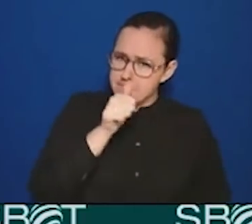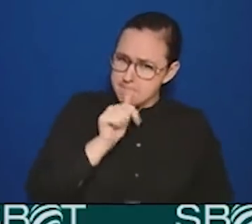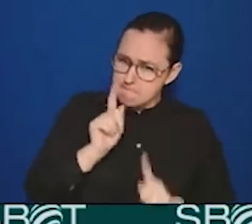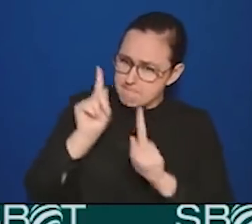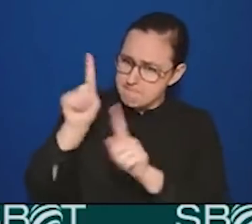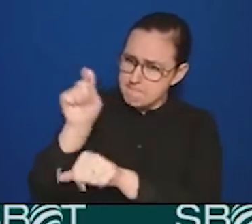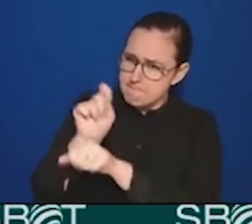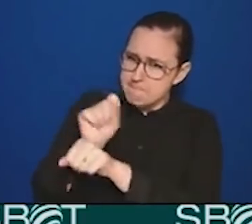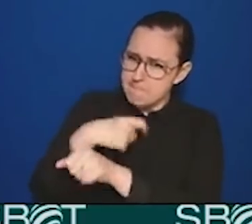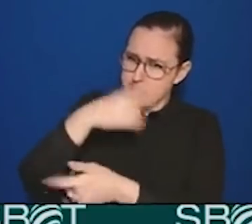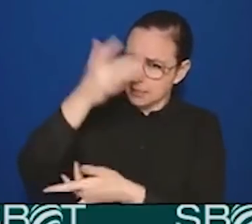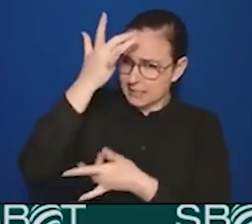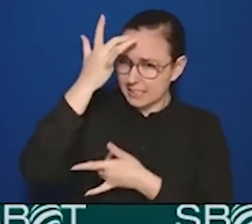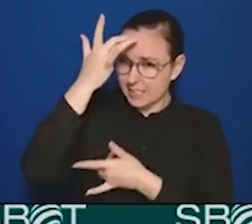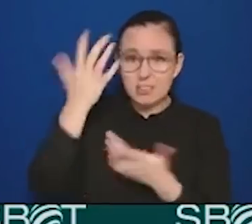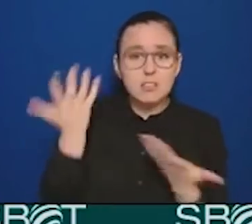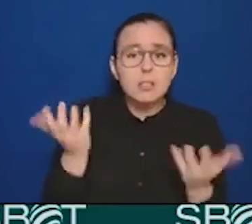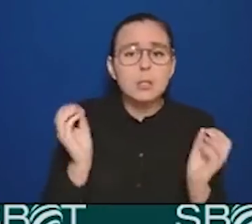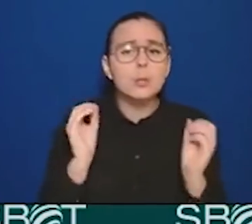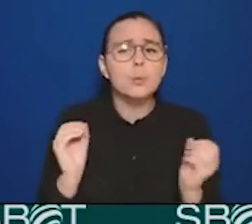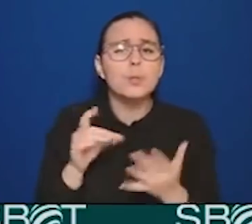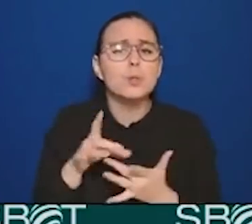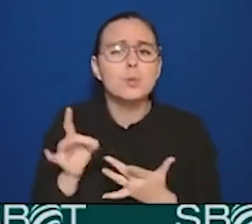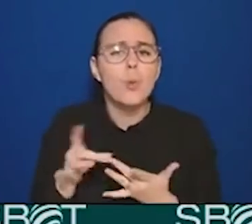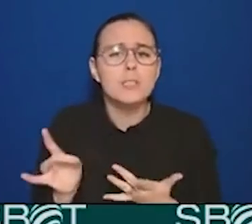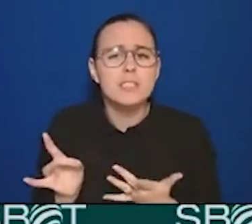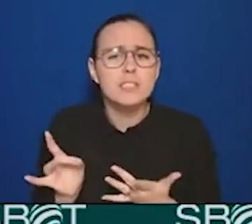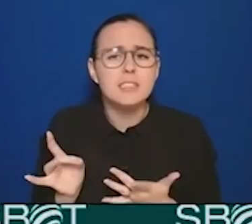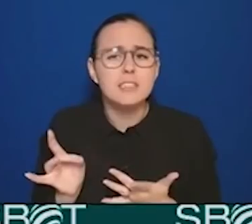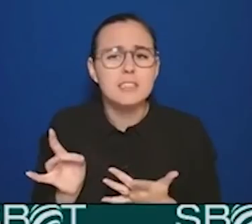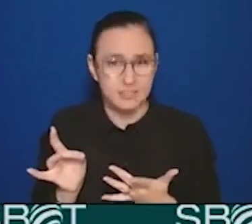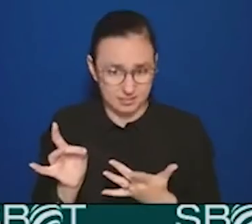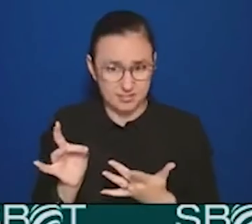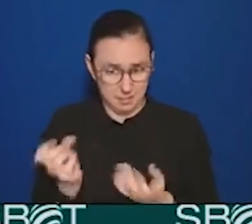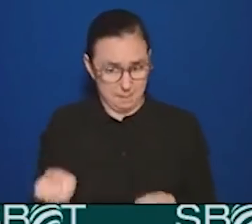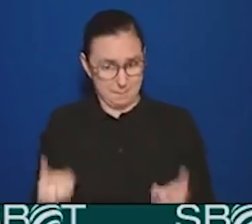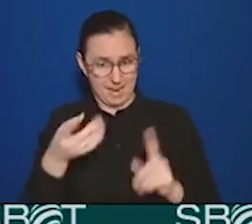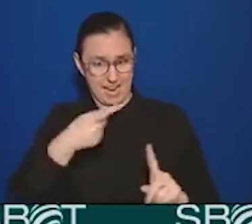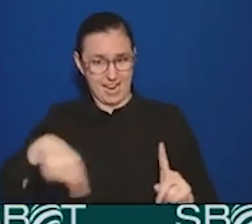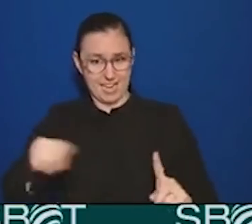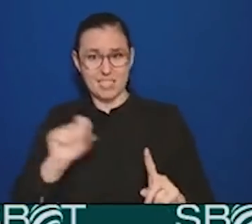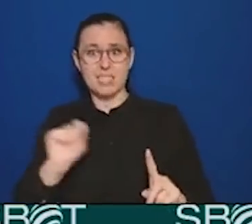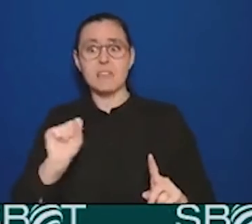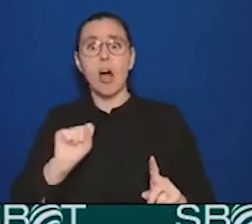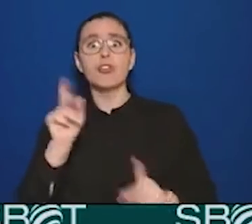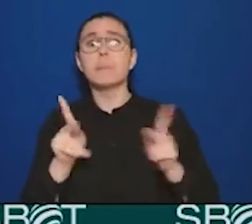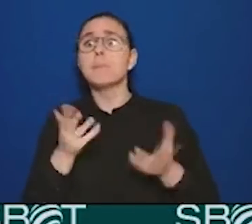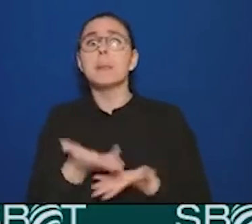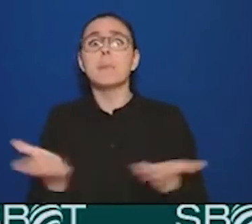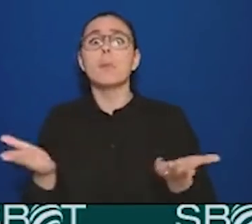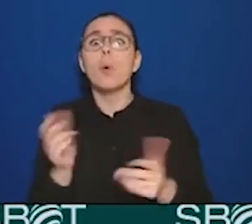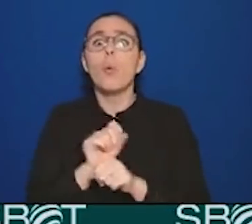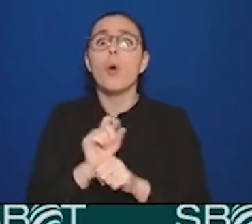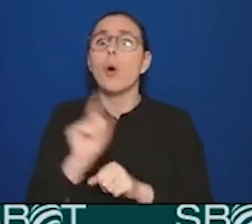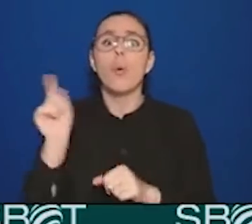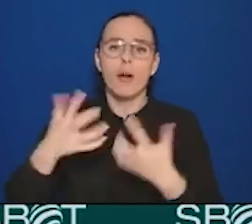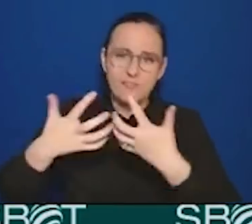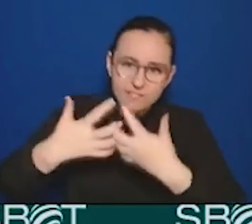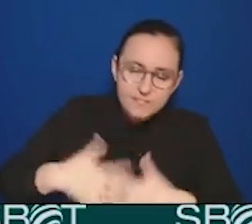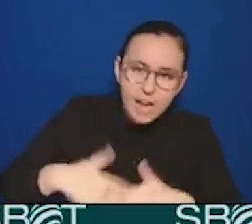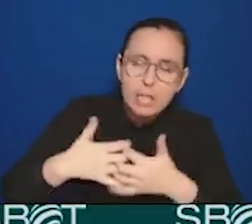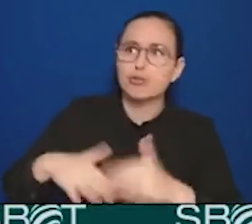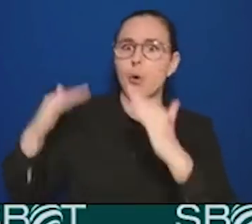Many Surrey residents work in warehouses, manufacturing facilities, retail, construction